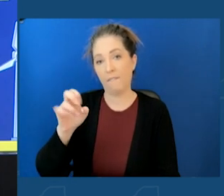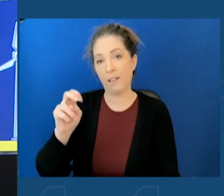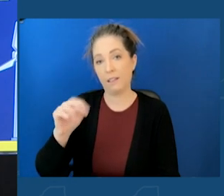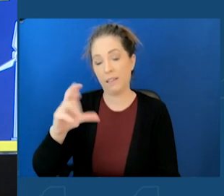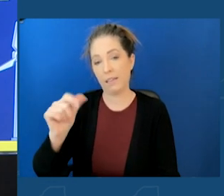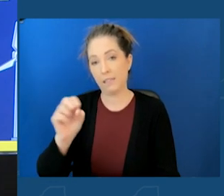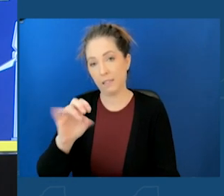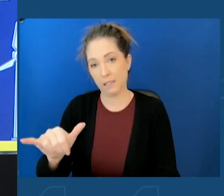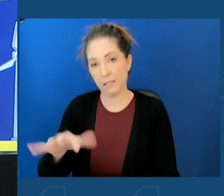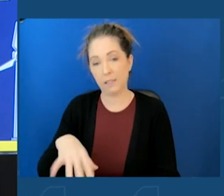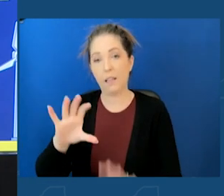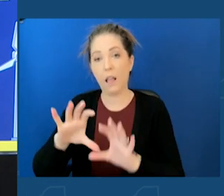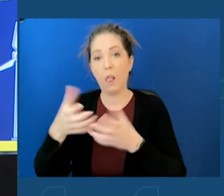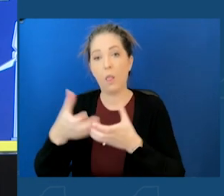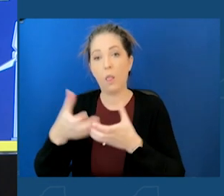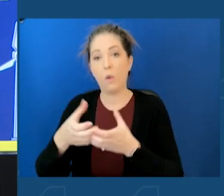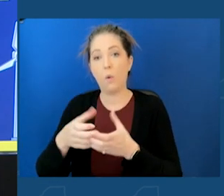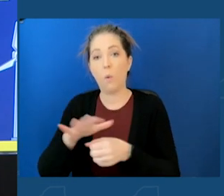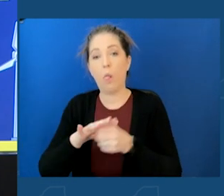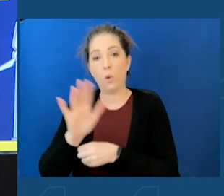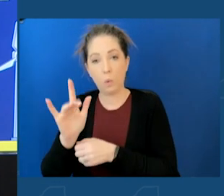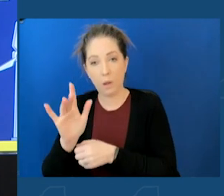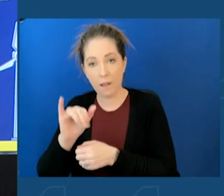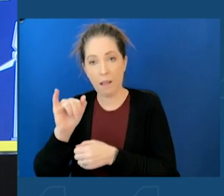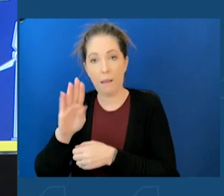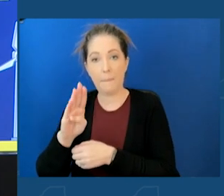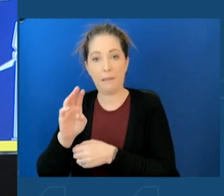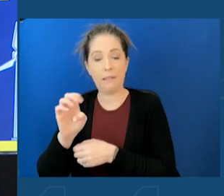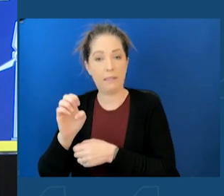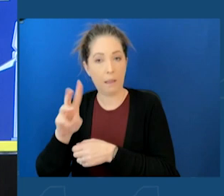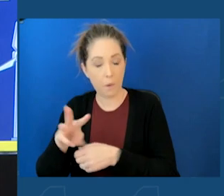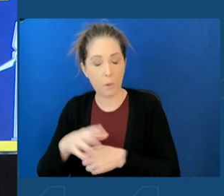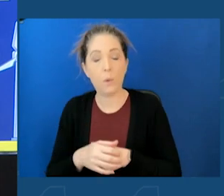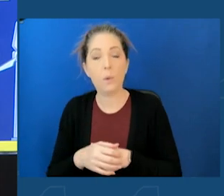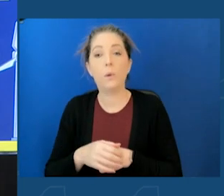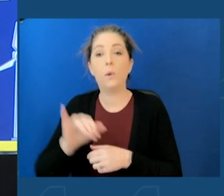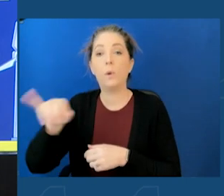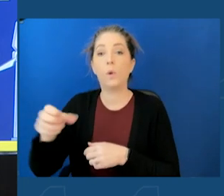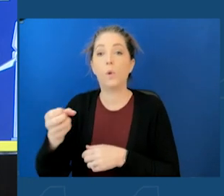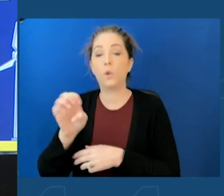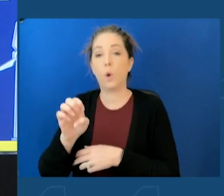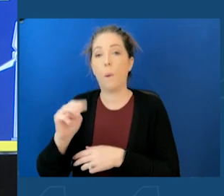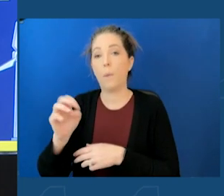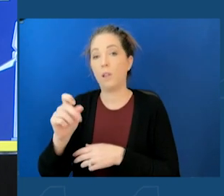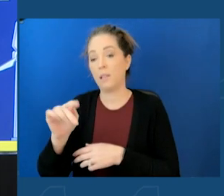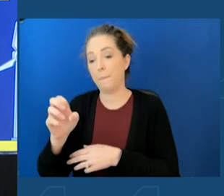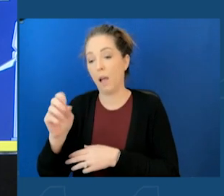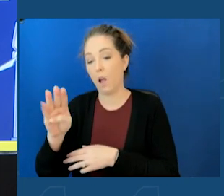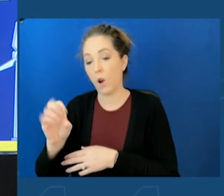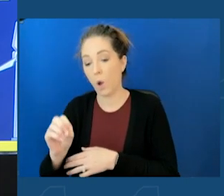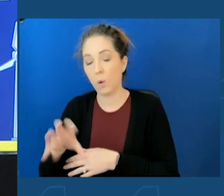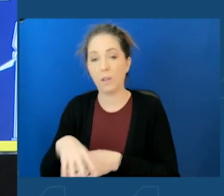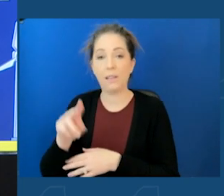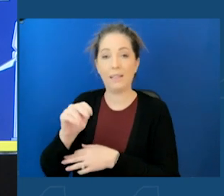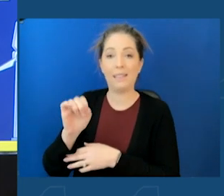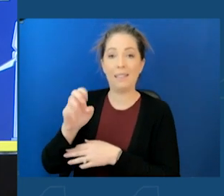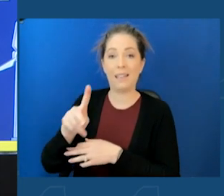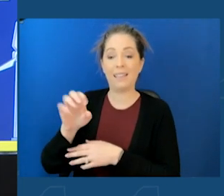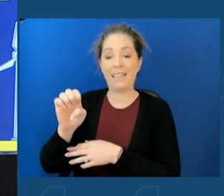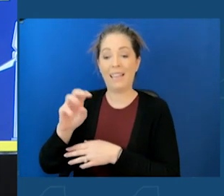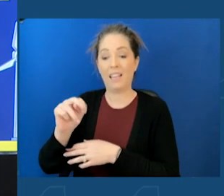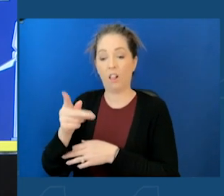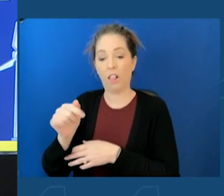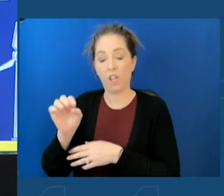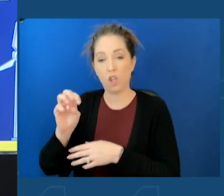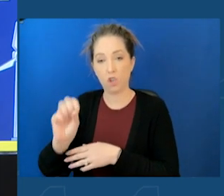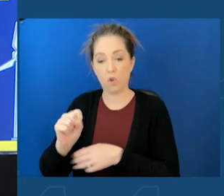group from Local 25 IBEW, Joe Montalbano, Nick English from Local 66.